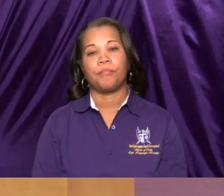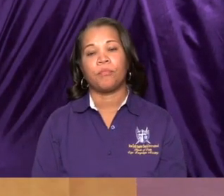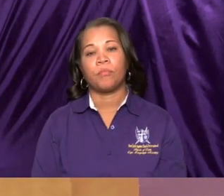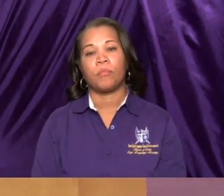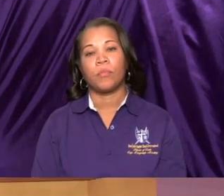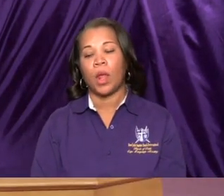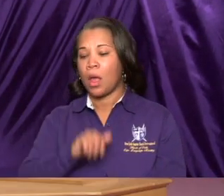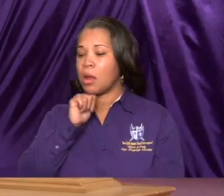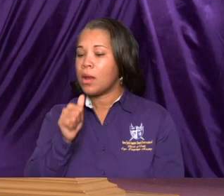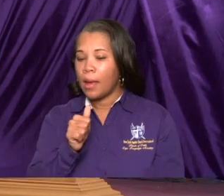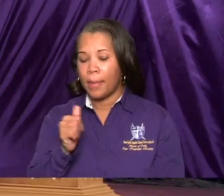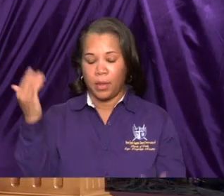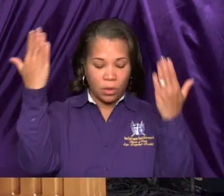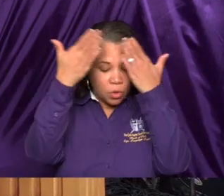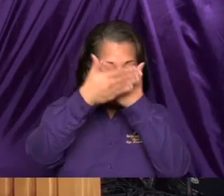Had it not been in the dark,